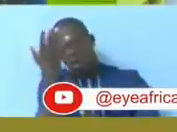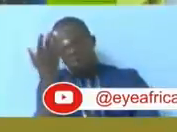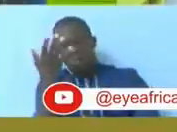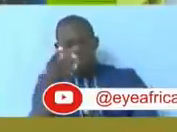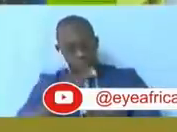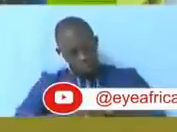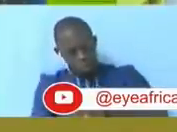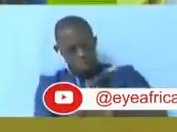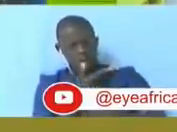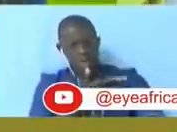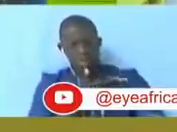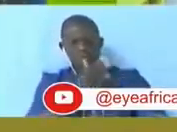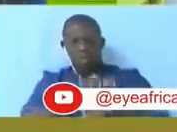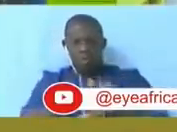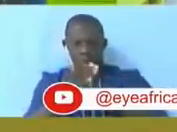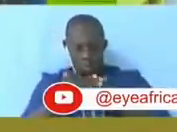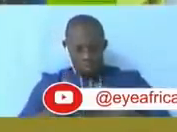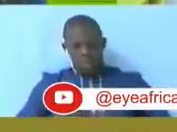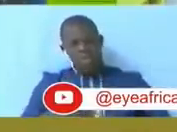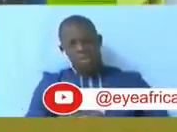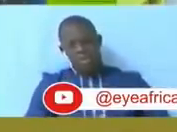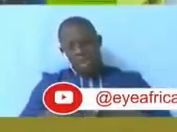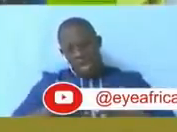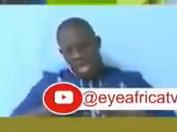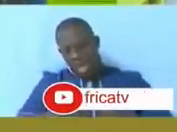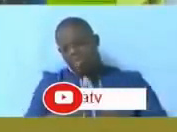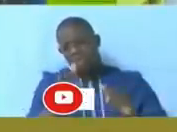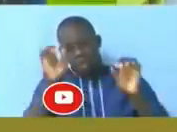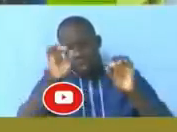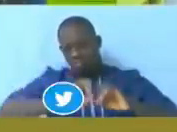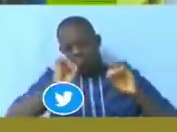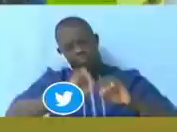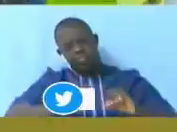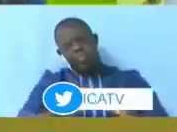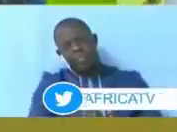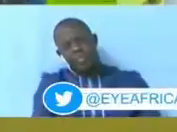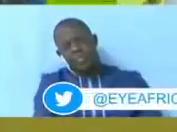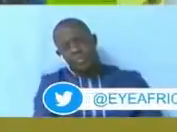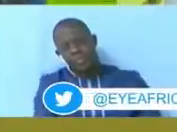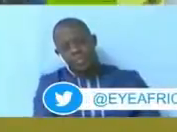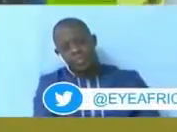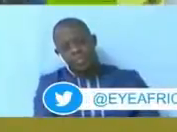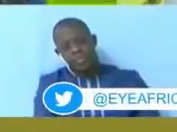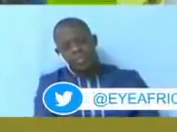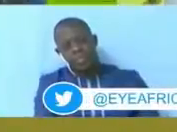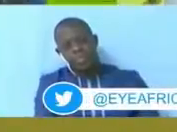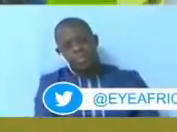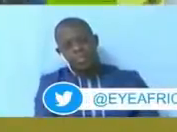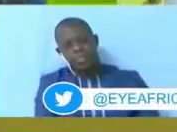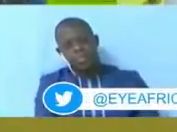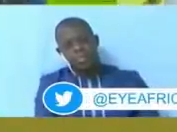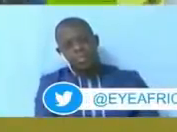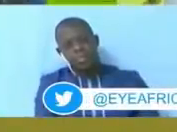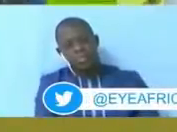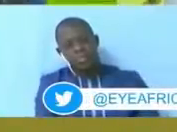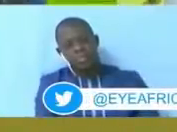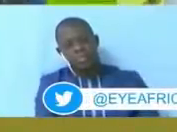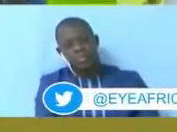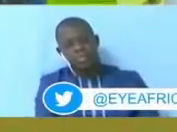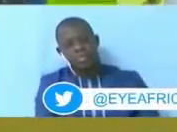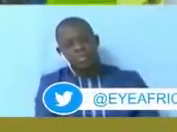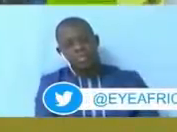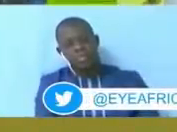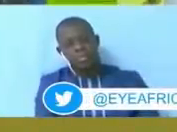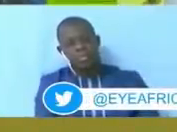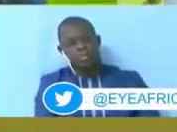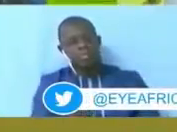memfango mbe nyindi ya mwola, niye jube kaje leko nyilmolu be mantoro leko noebe baramaring, katu weyatara ima hani kende ya fango folo. I